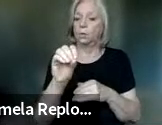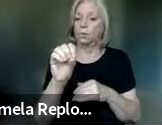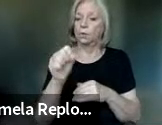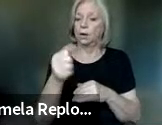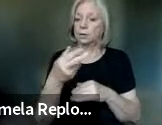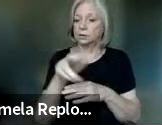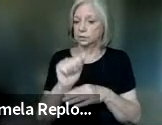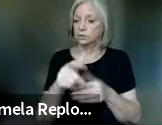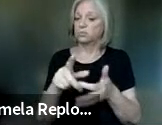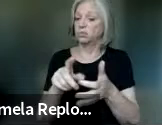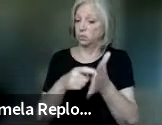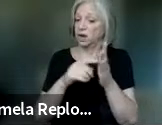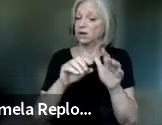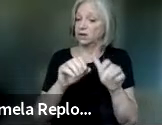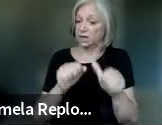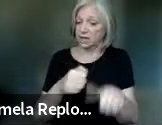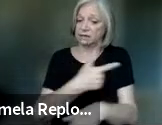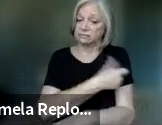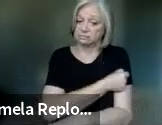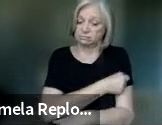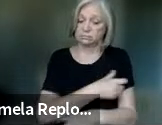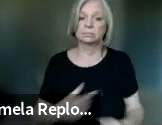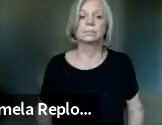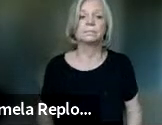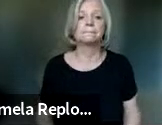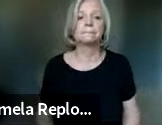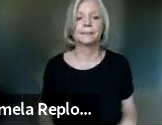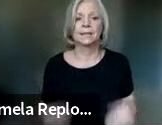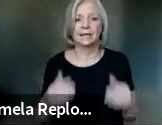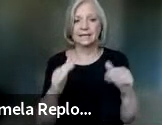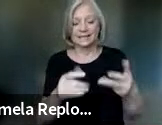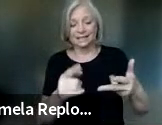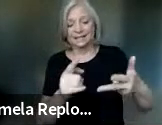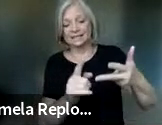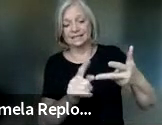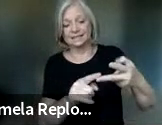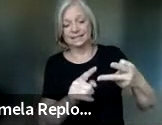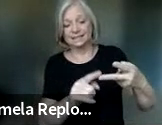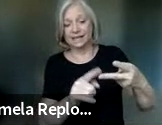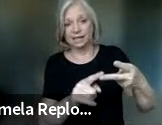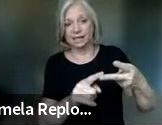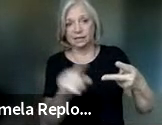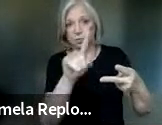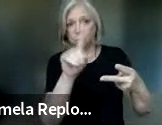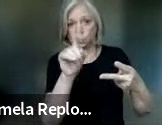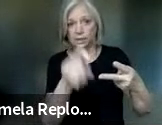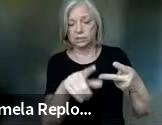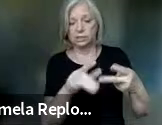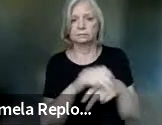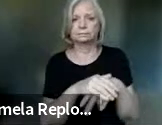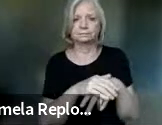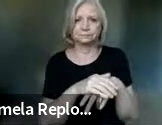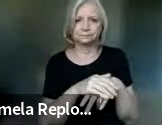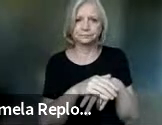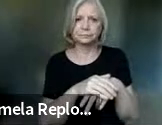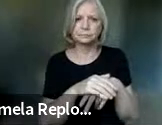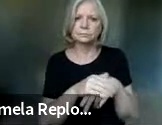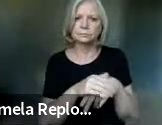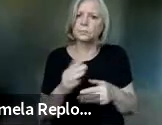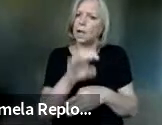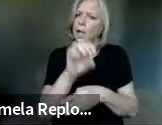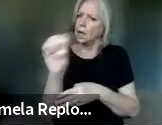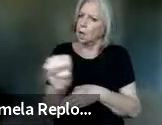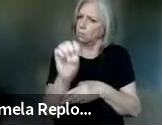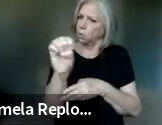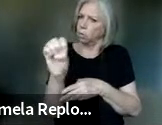Great. And our second question on vaccination that was, again, submitted before tonight's webinar, are employers allowed and